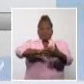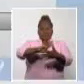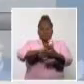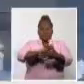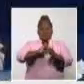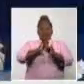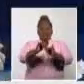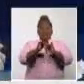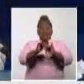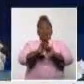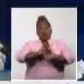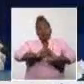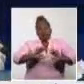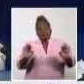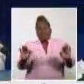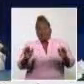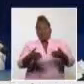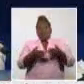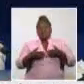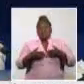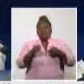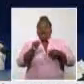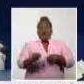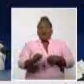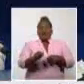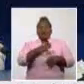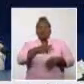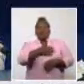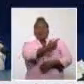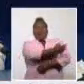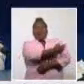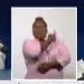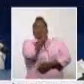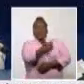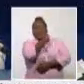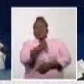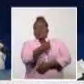And here's the information we had to give you in terms of the